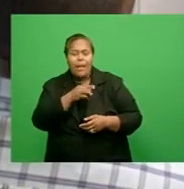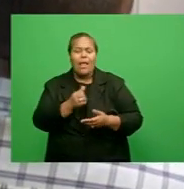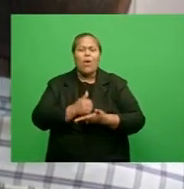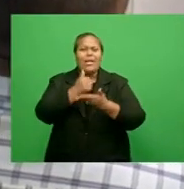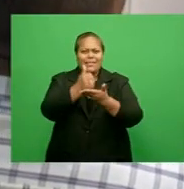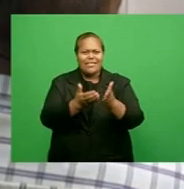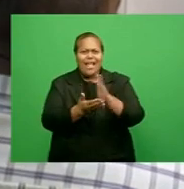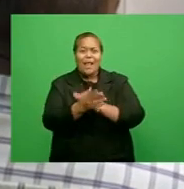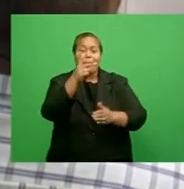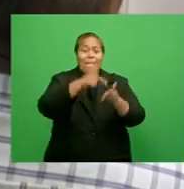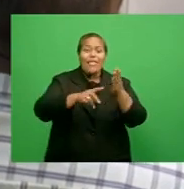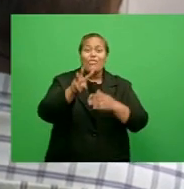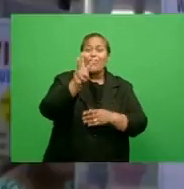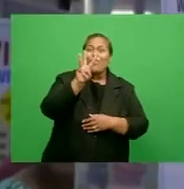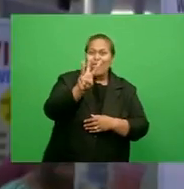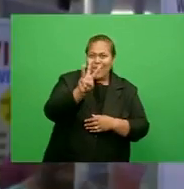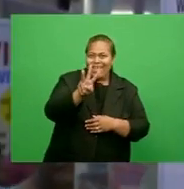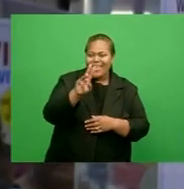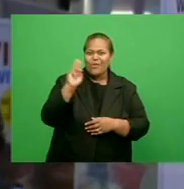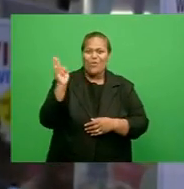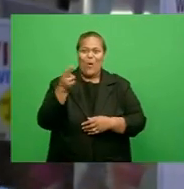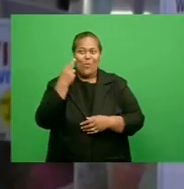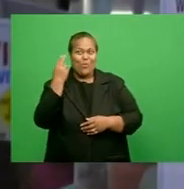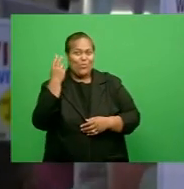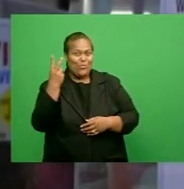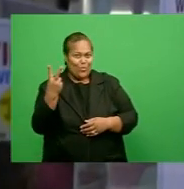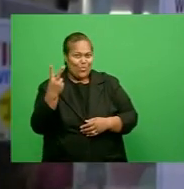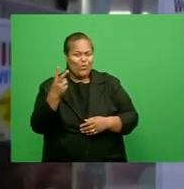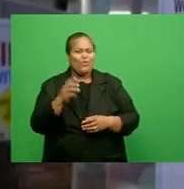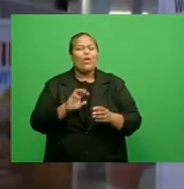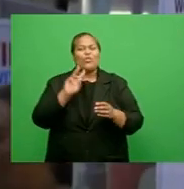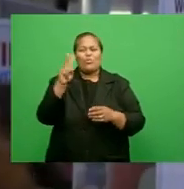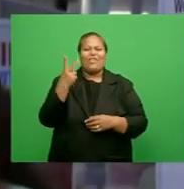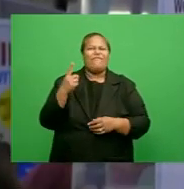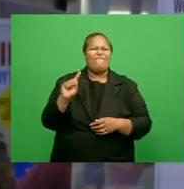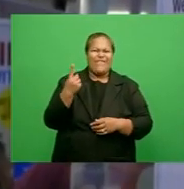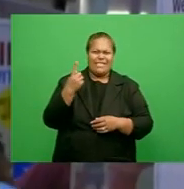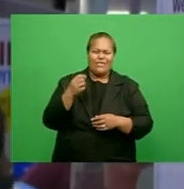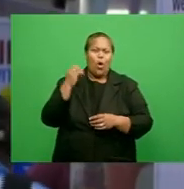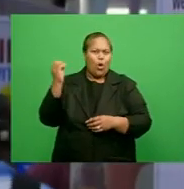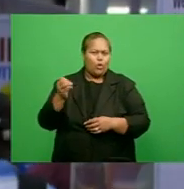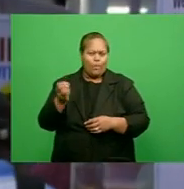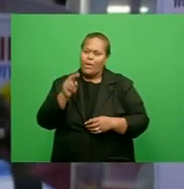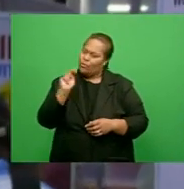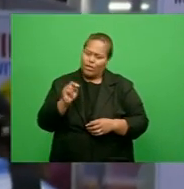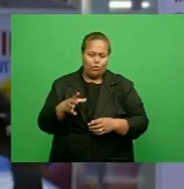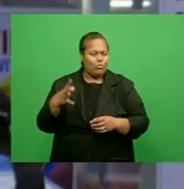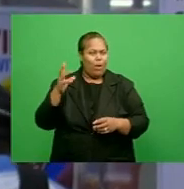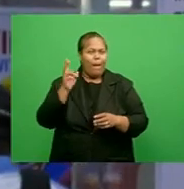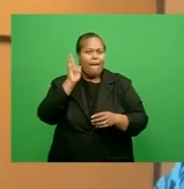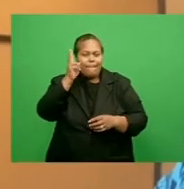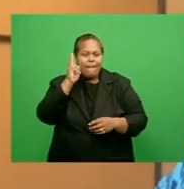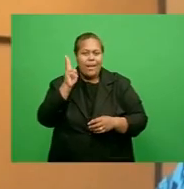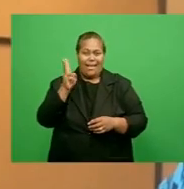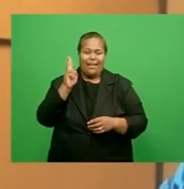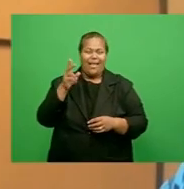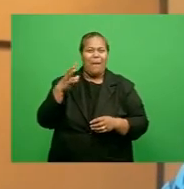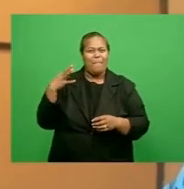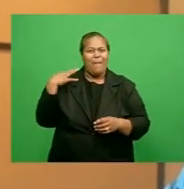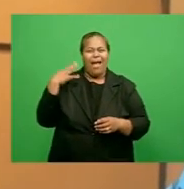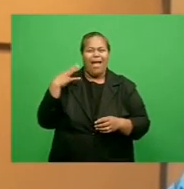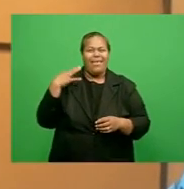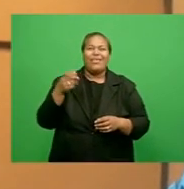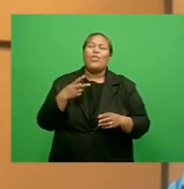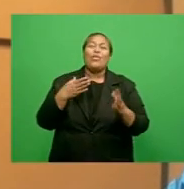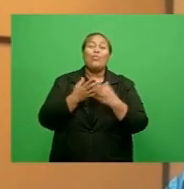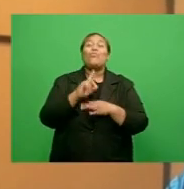3, Round 2, from 21st October. Koroi says members will need to reapply through their employers. We cannot